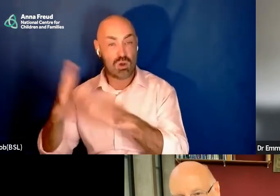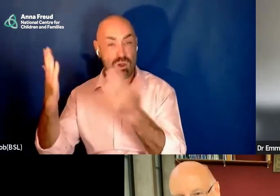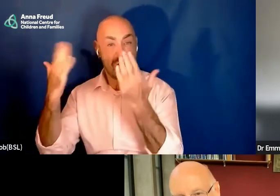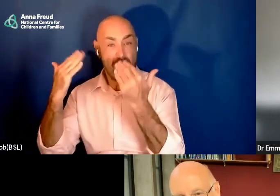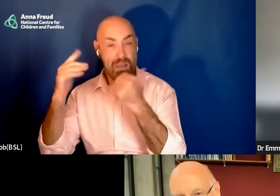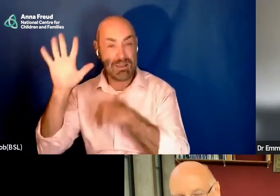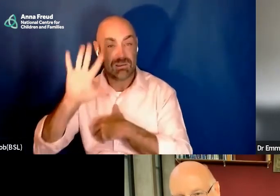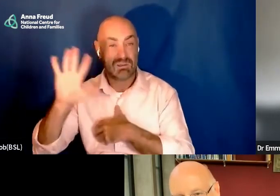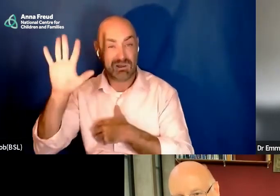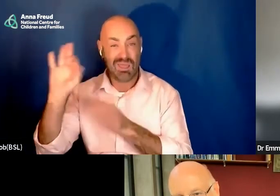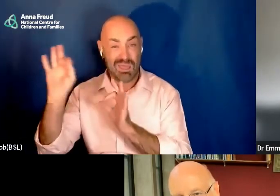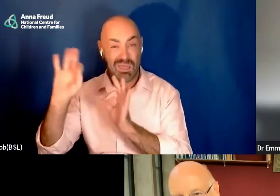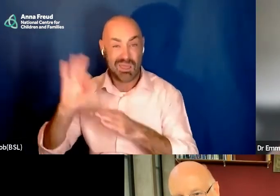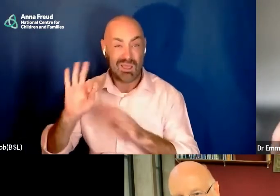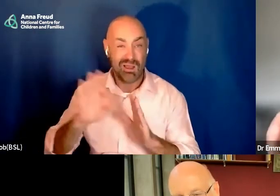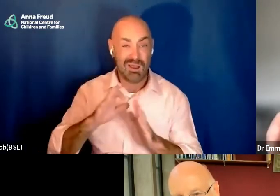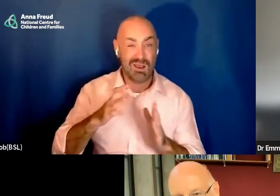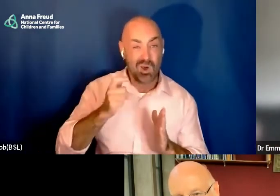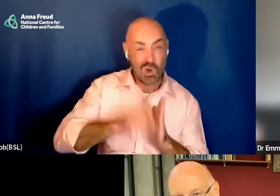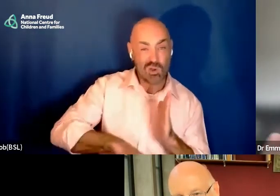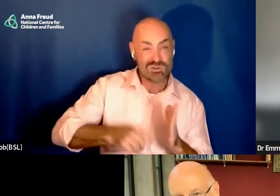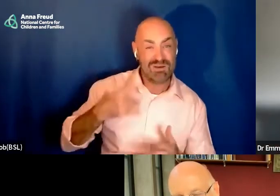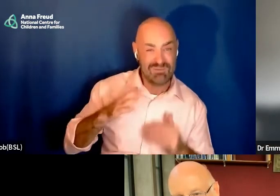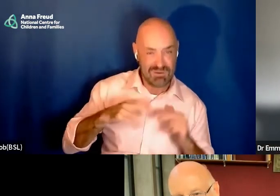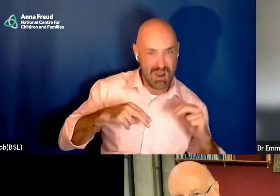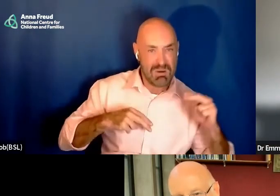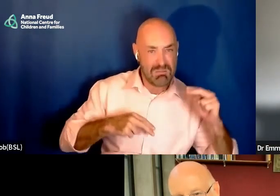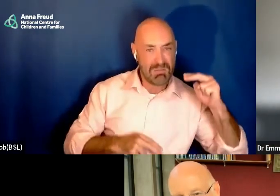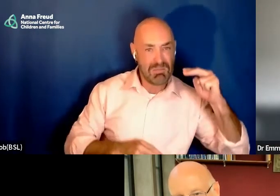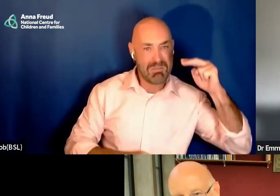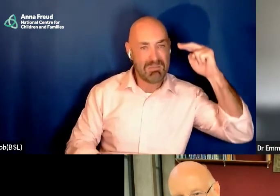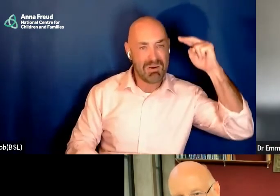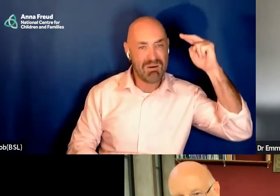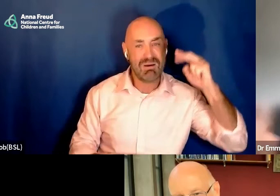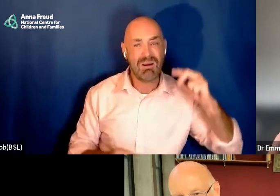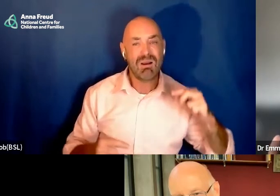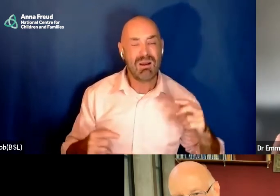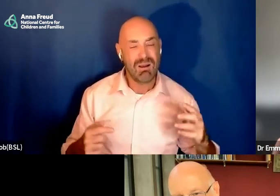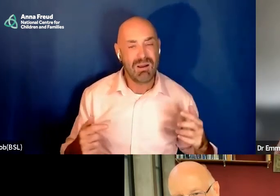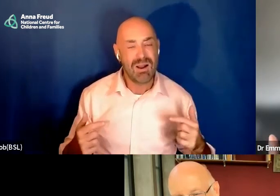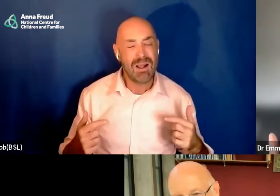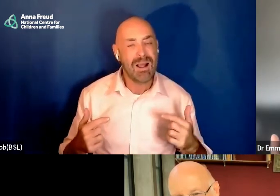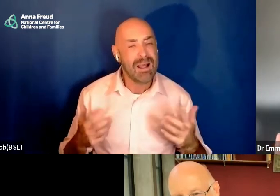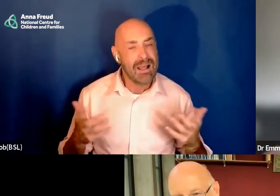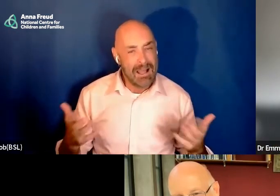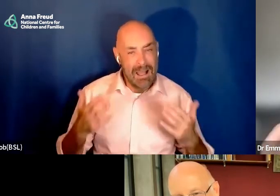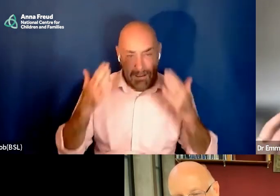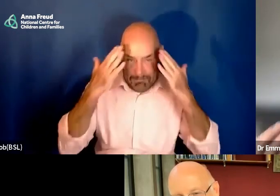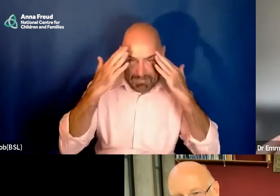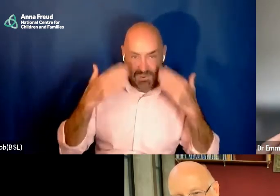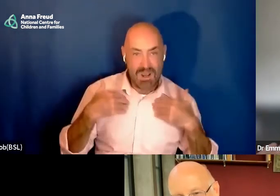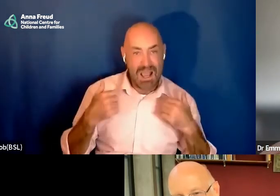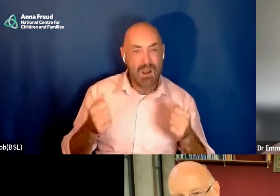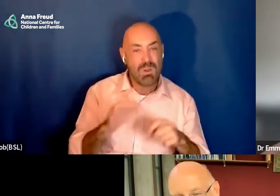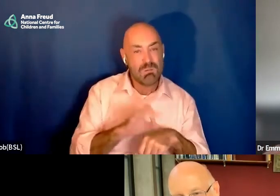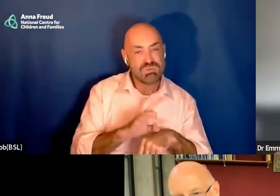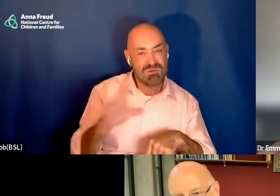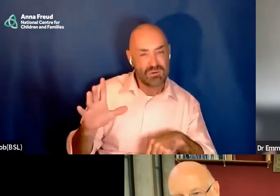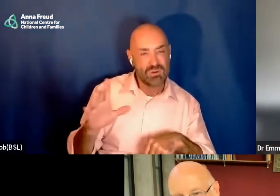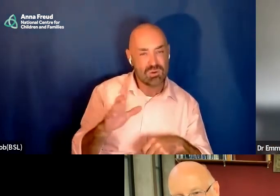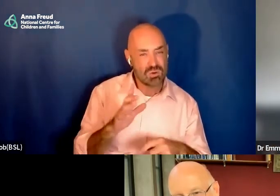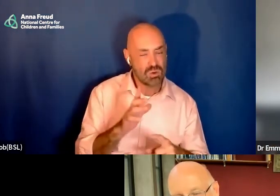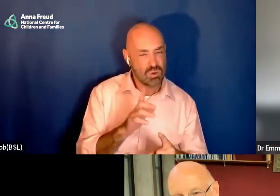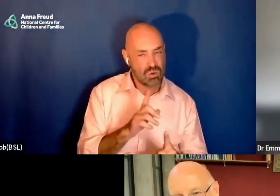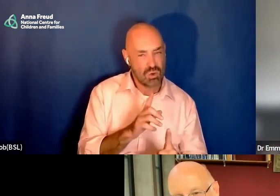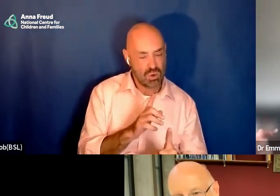can, as practitioners and trusted voice, well, I'm not a practitioner, but as mental health professionals, you have a very trusted